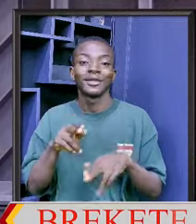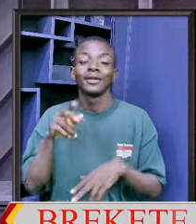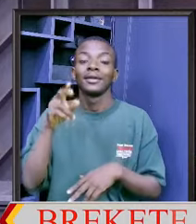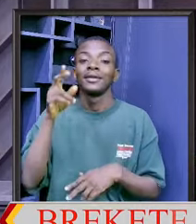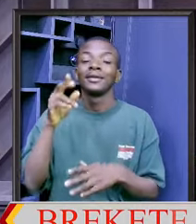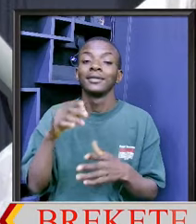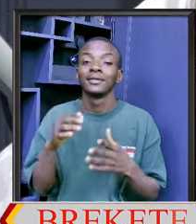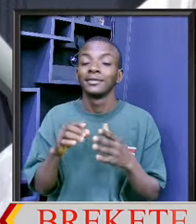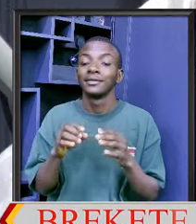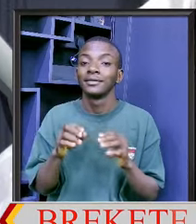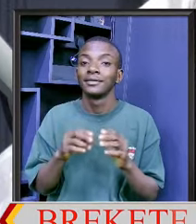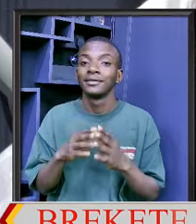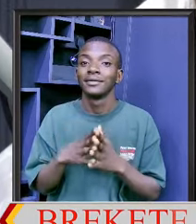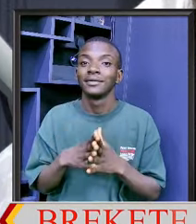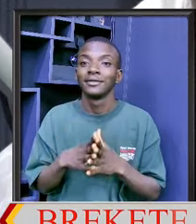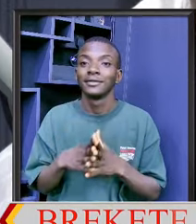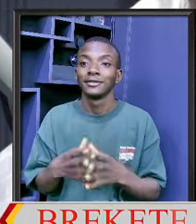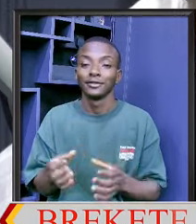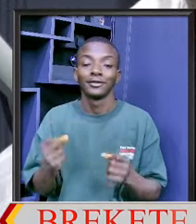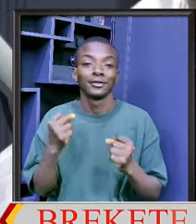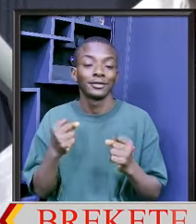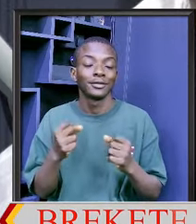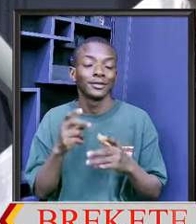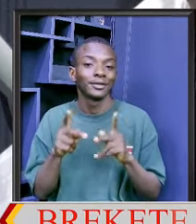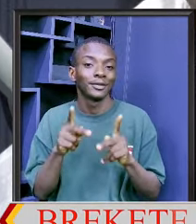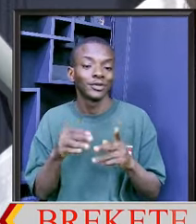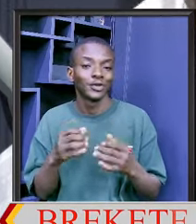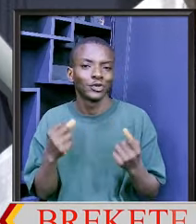Yeah. Now, normal tall people, they strong, sir.